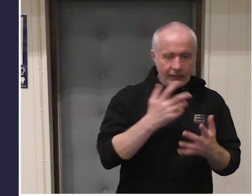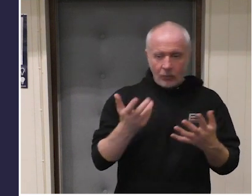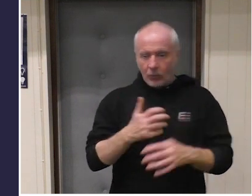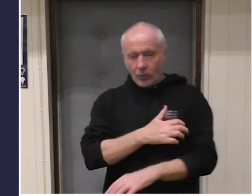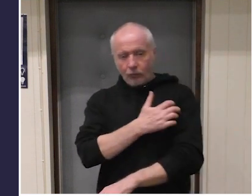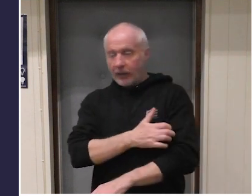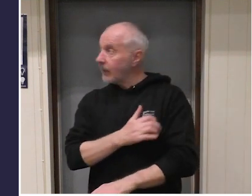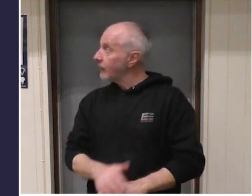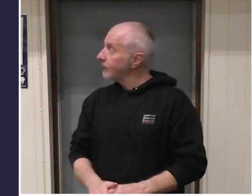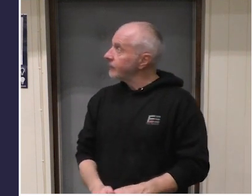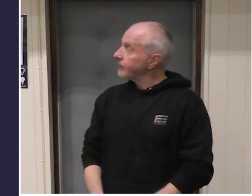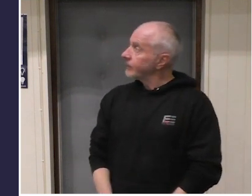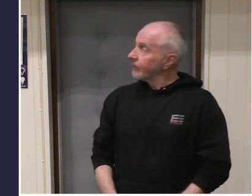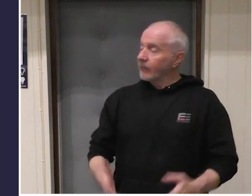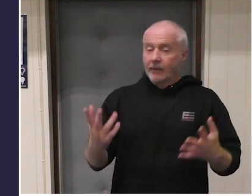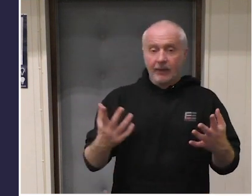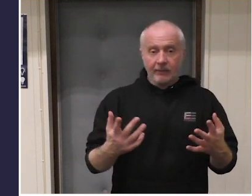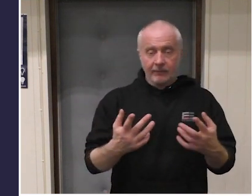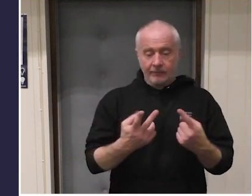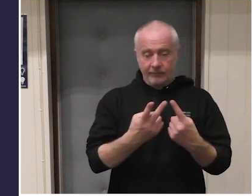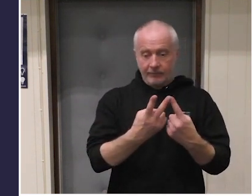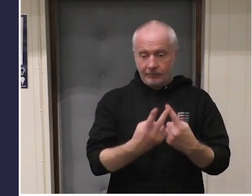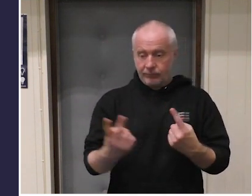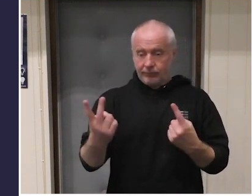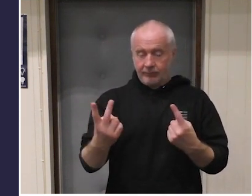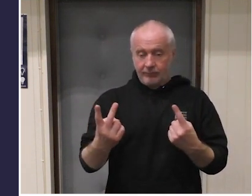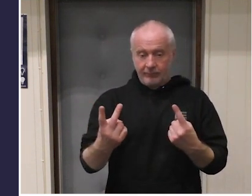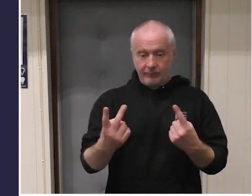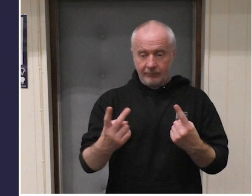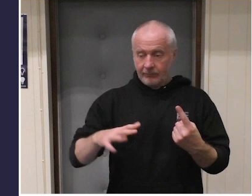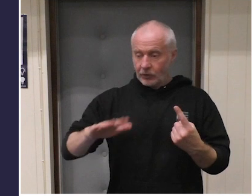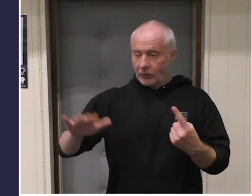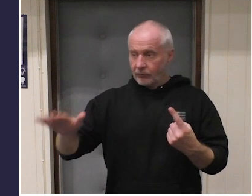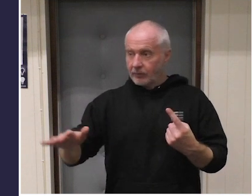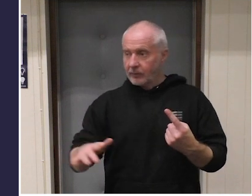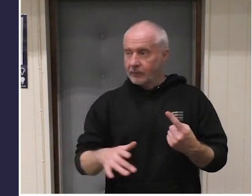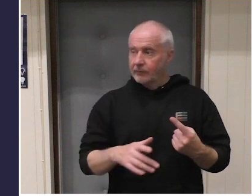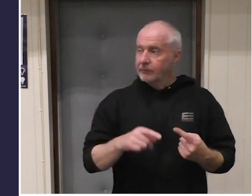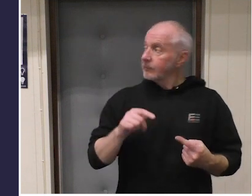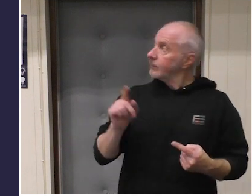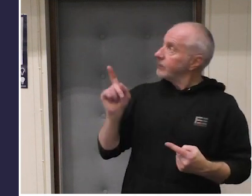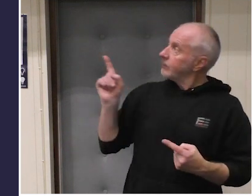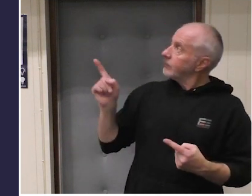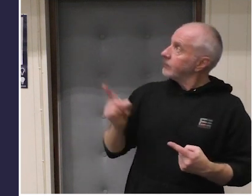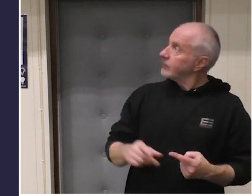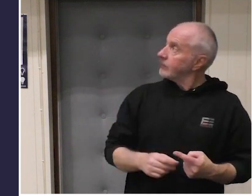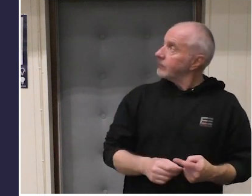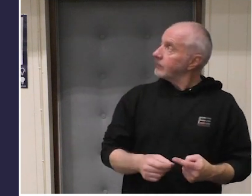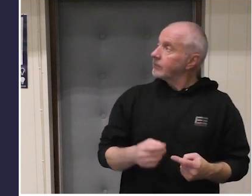People reproduce, they leave offspring. Okay? The green ones leave a few more than the red.